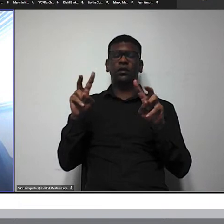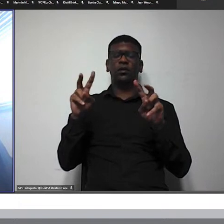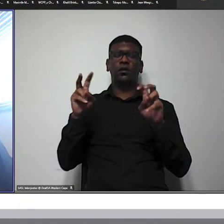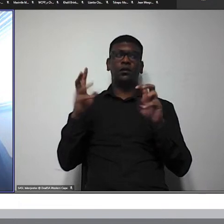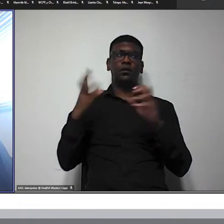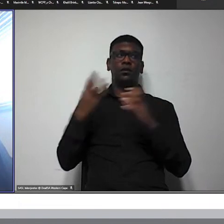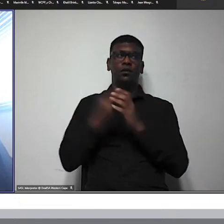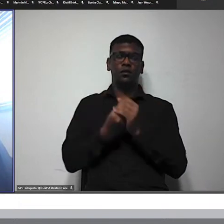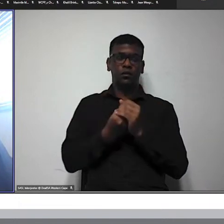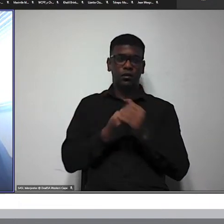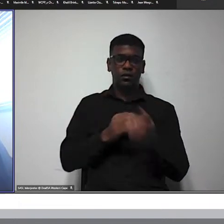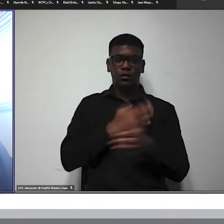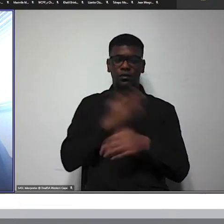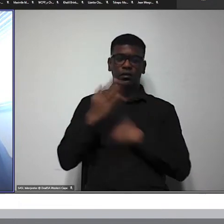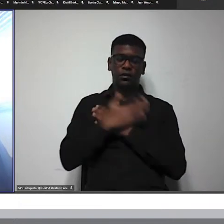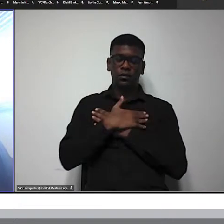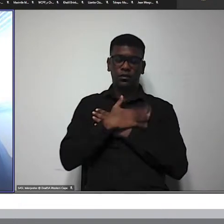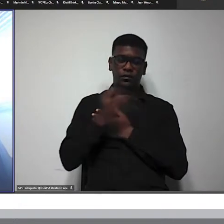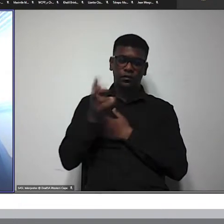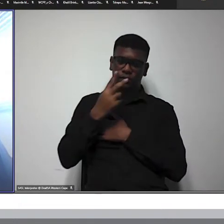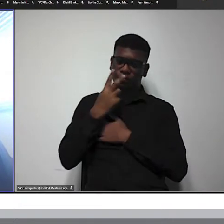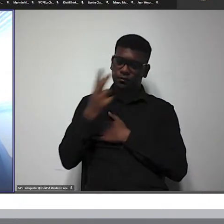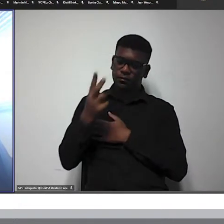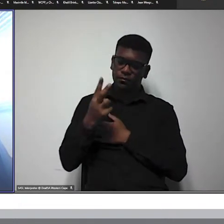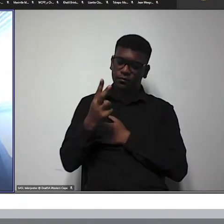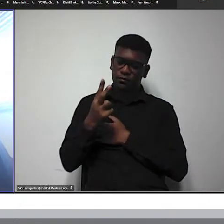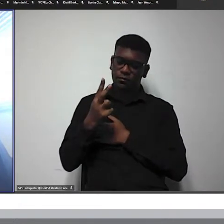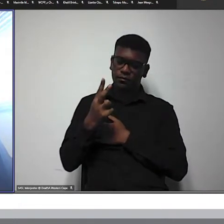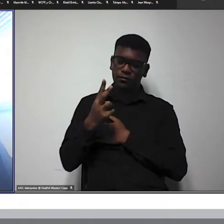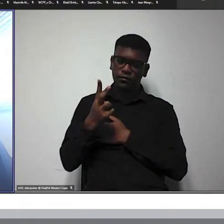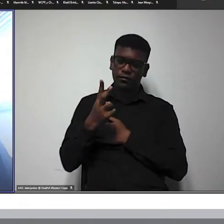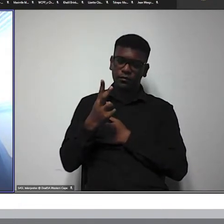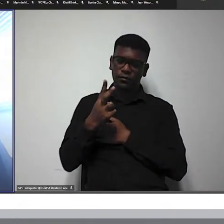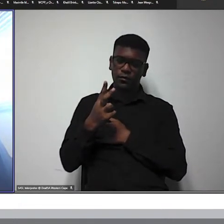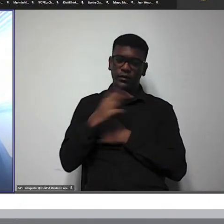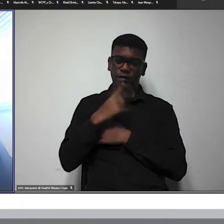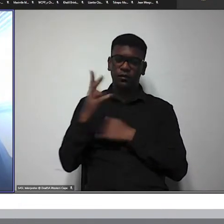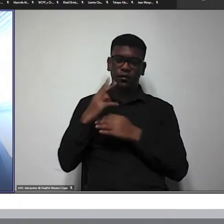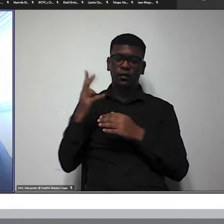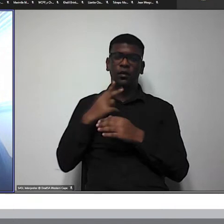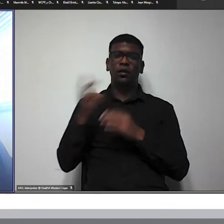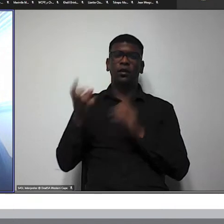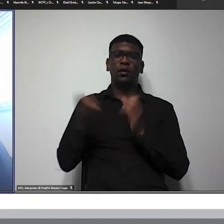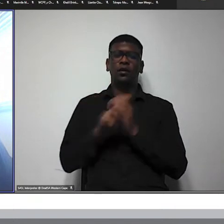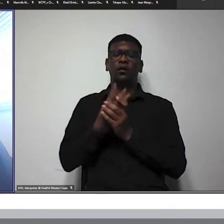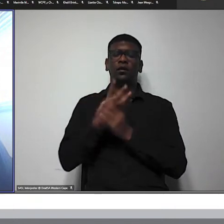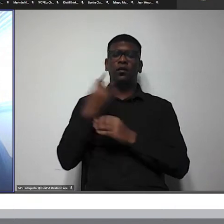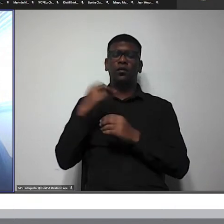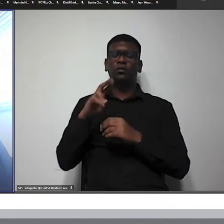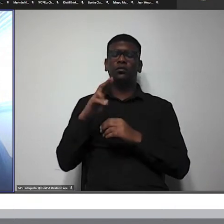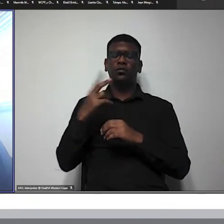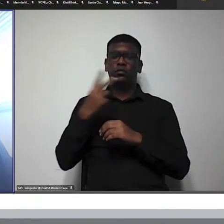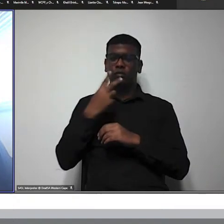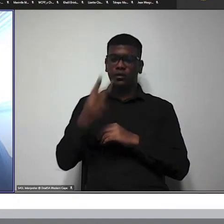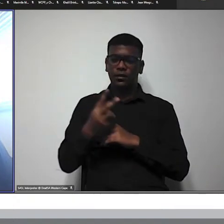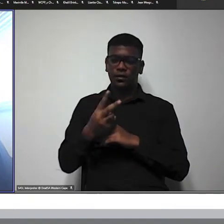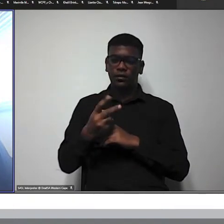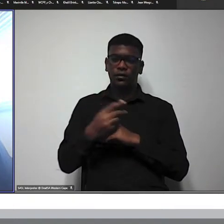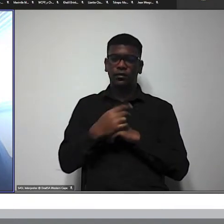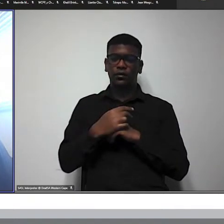love to see being, you know, expanded or actually being looked into. Of